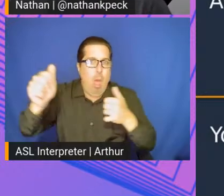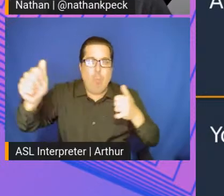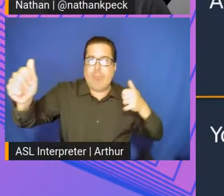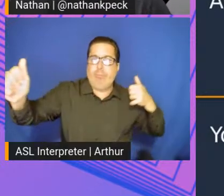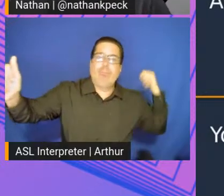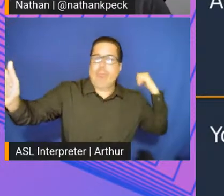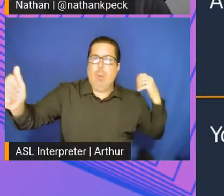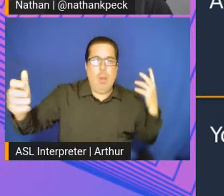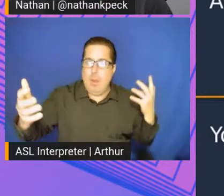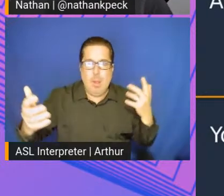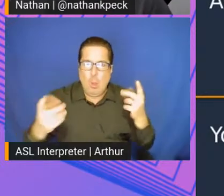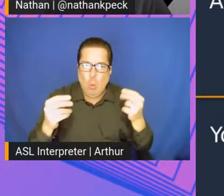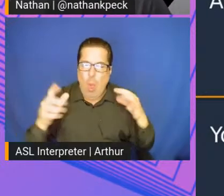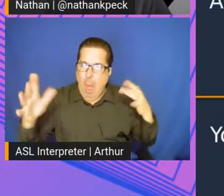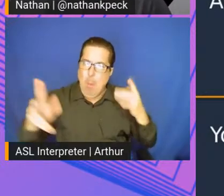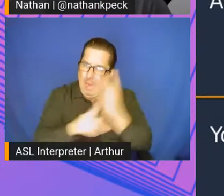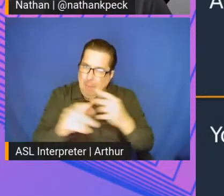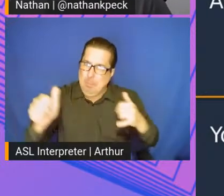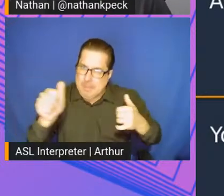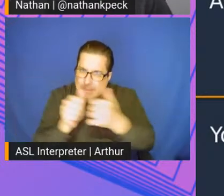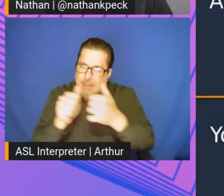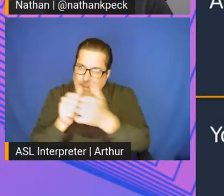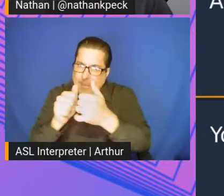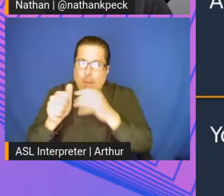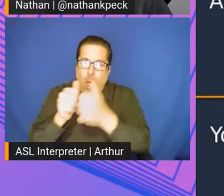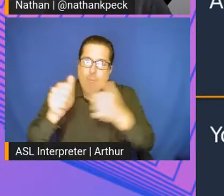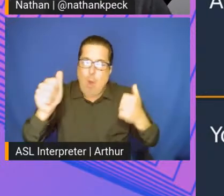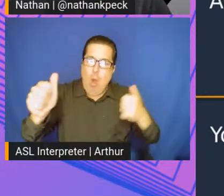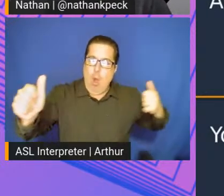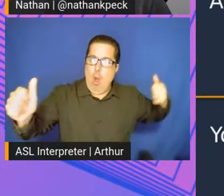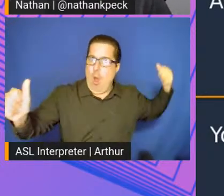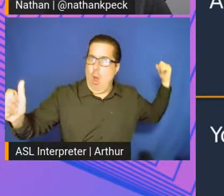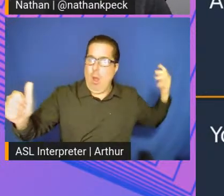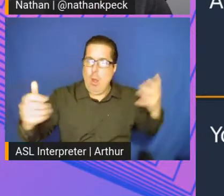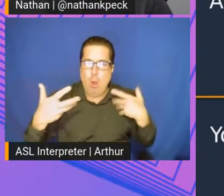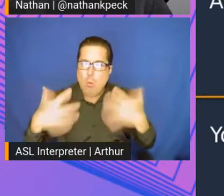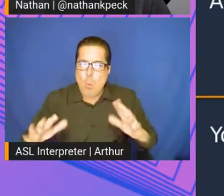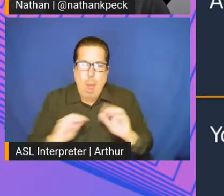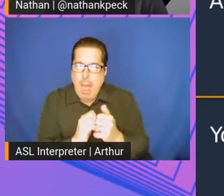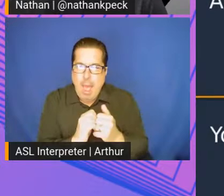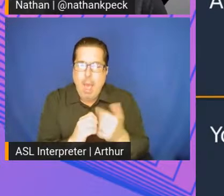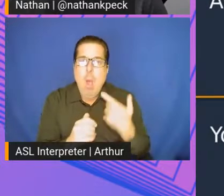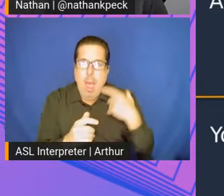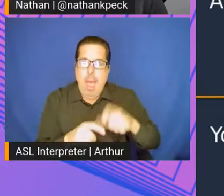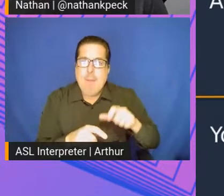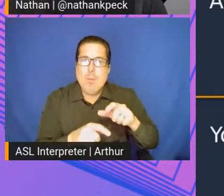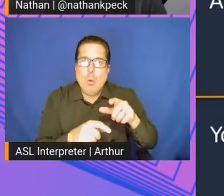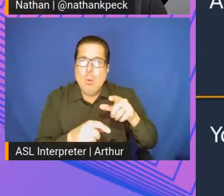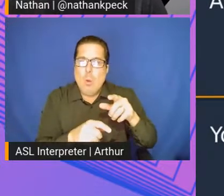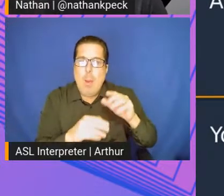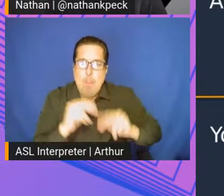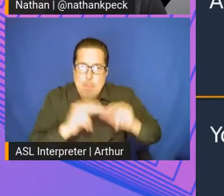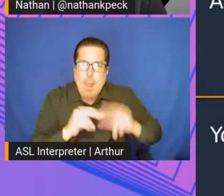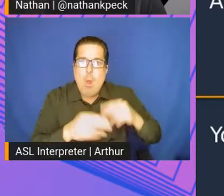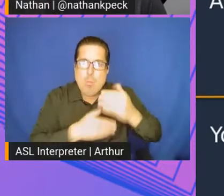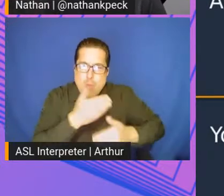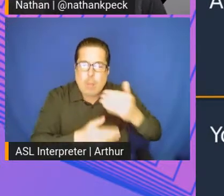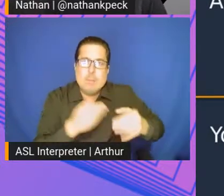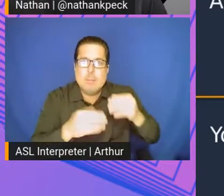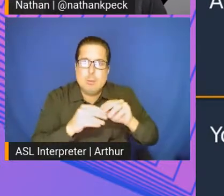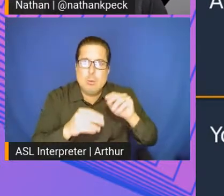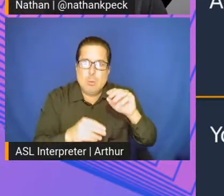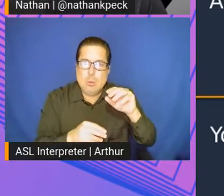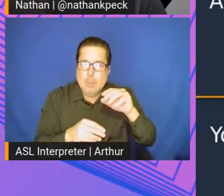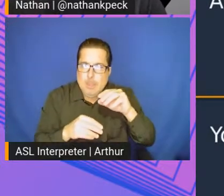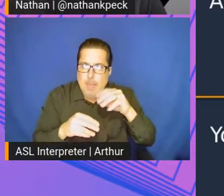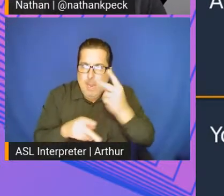concurrent request limit per container and the ability to queue up those requests inside of AWS App